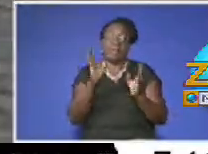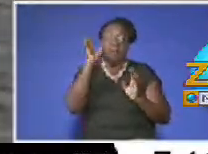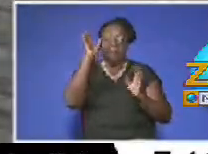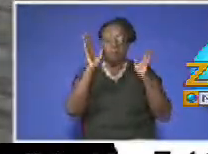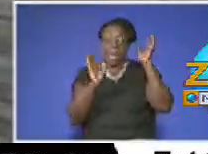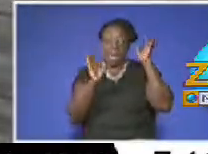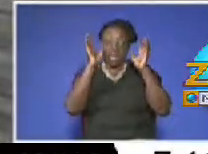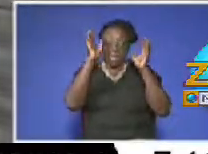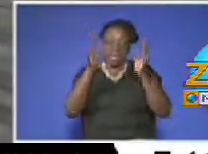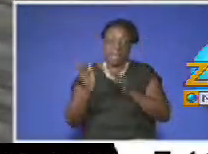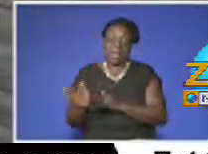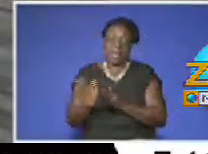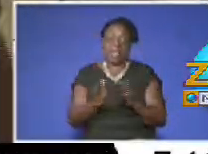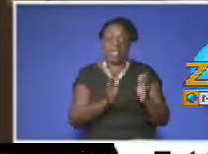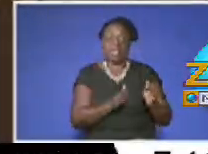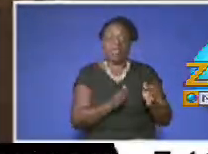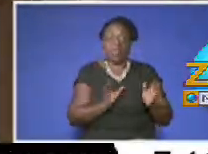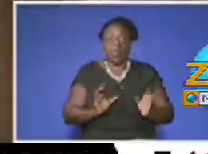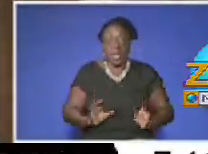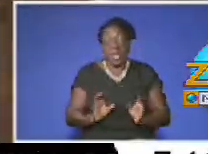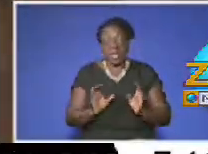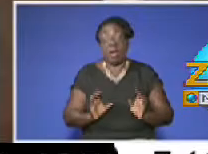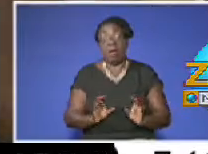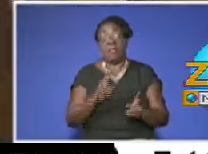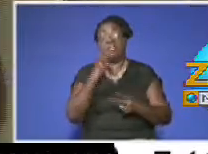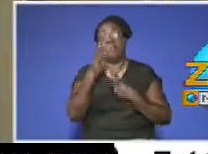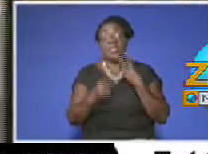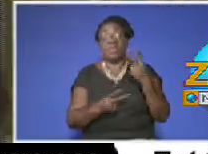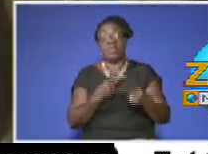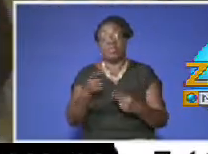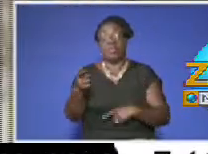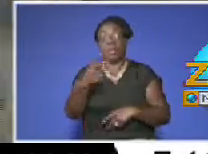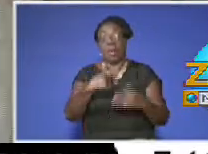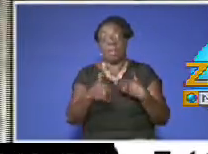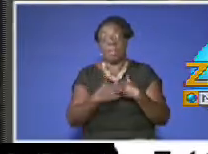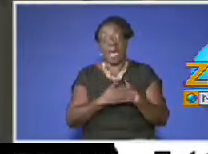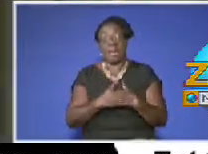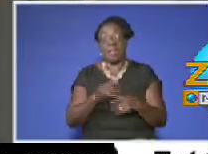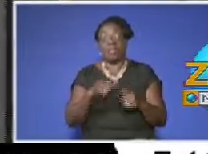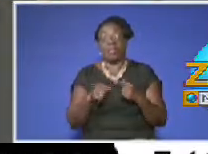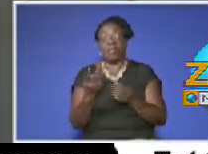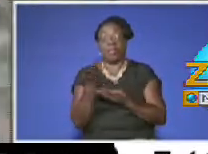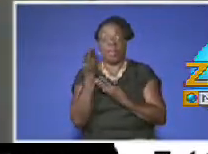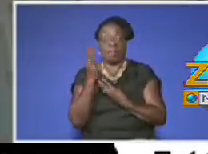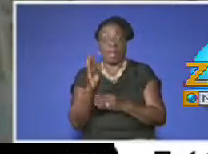to vacation in the Bahamas in a COVID-19 environment. Altaviz Munnings, ZNS Network News.